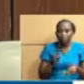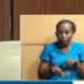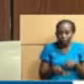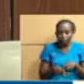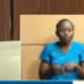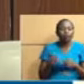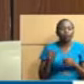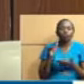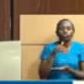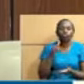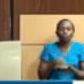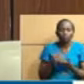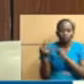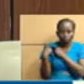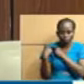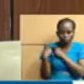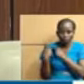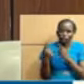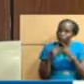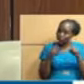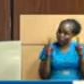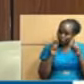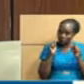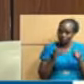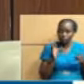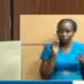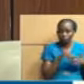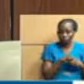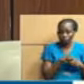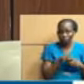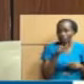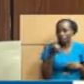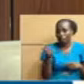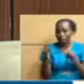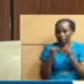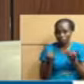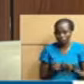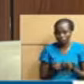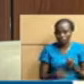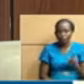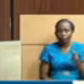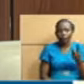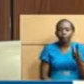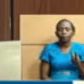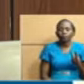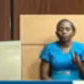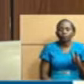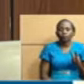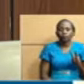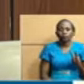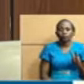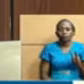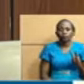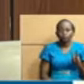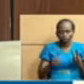protection. I think Makerere should take this up, and any other institutions of learning. And then the second thing is that government needs to